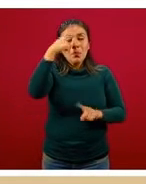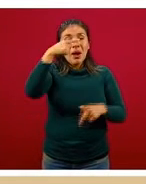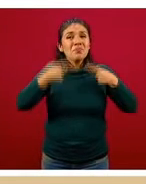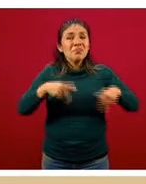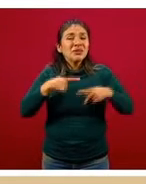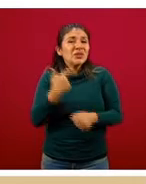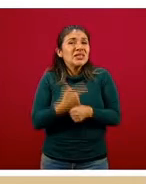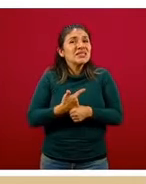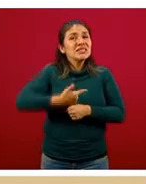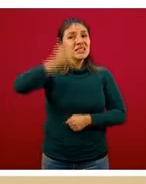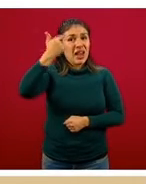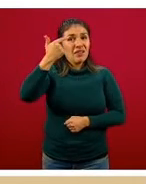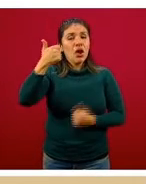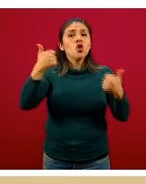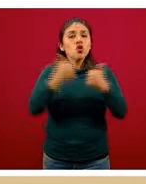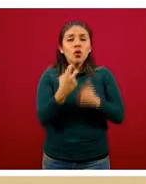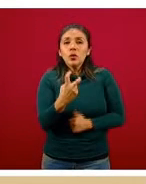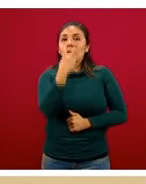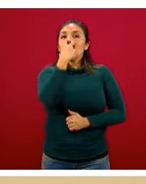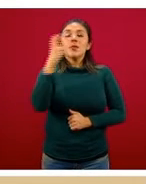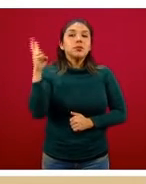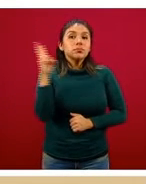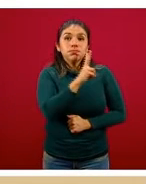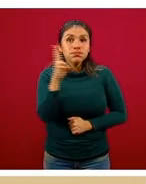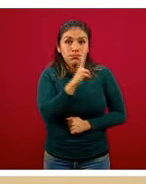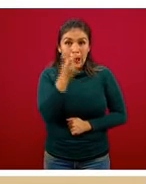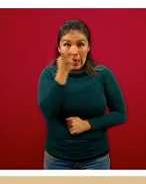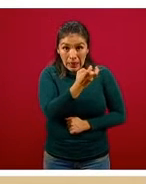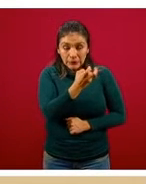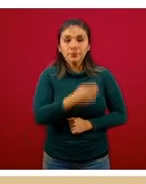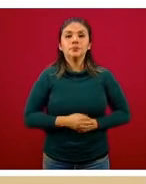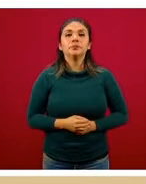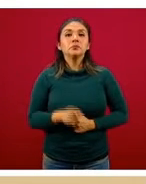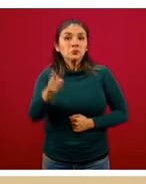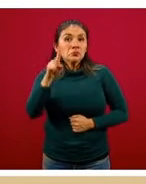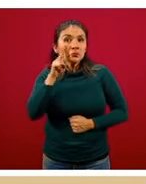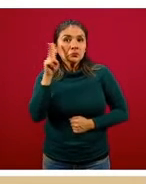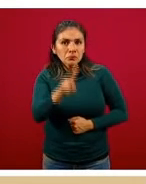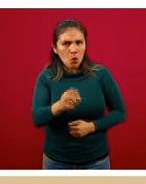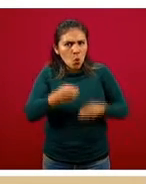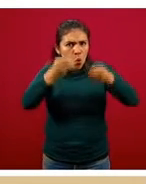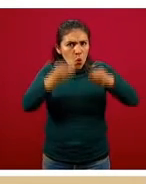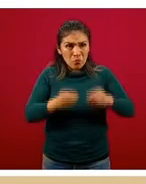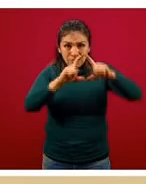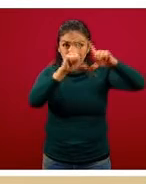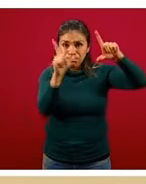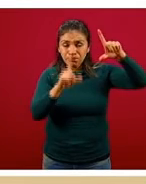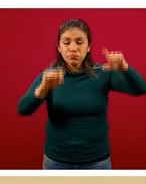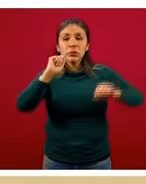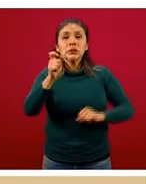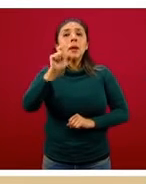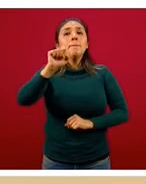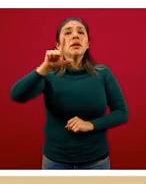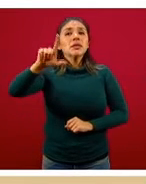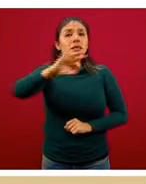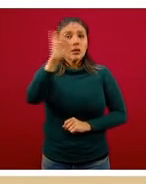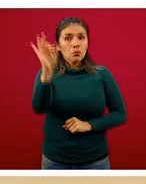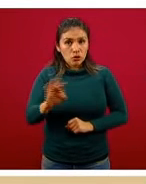Now here we have the ICU bed occupancy rates. Remember, the ICU beds are the ones who have